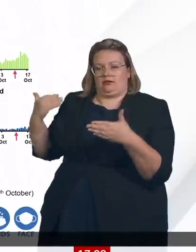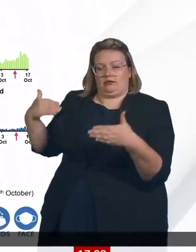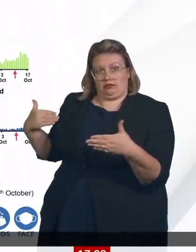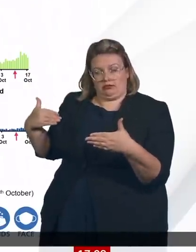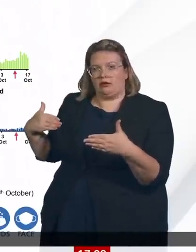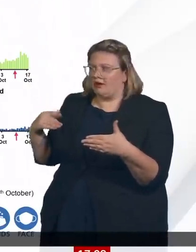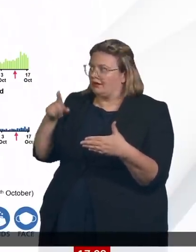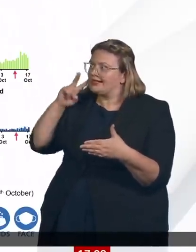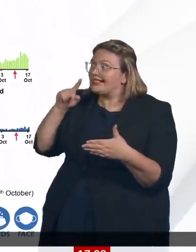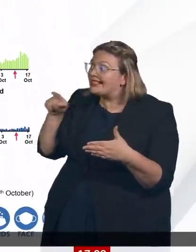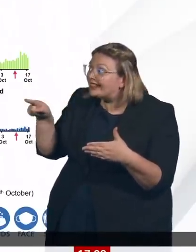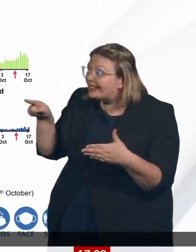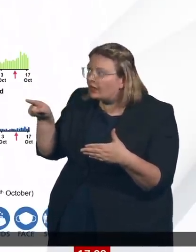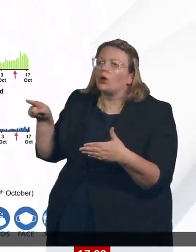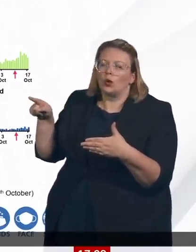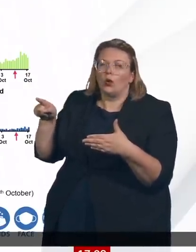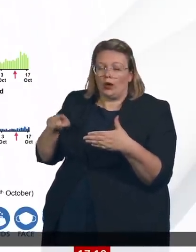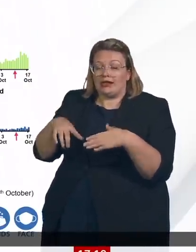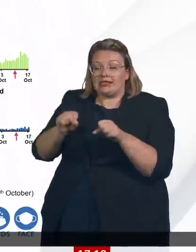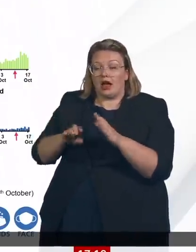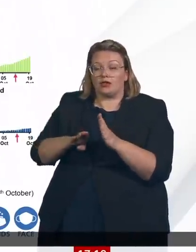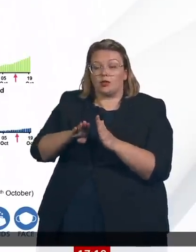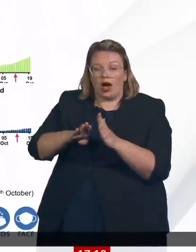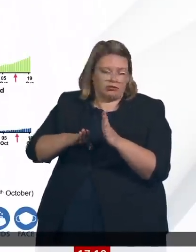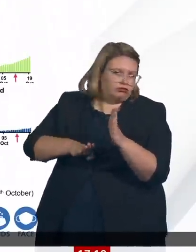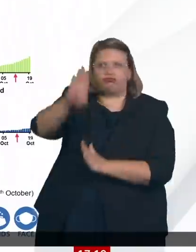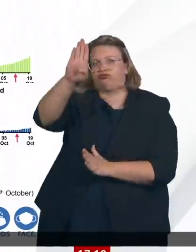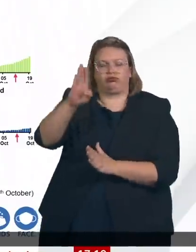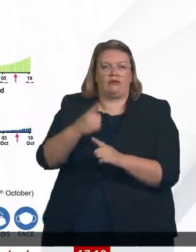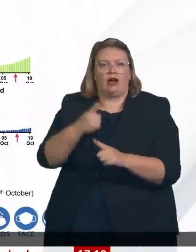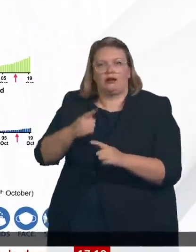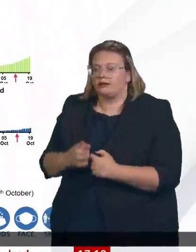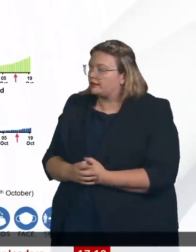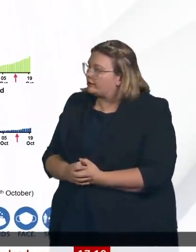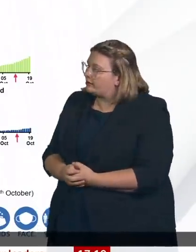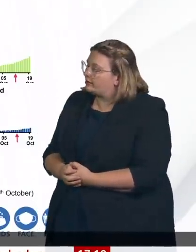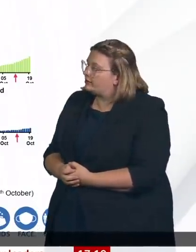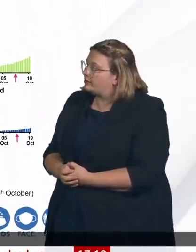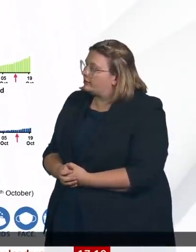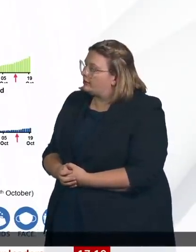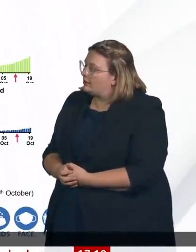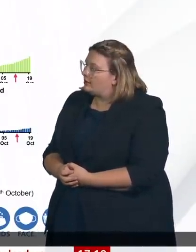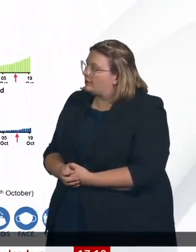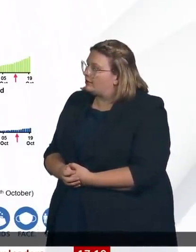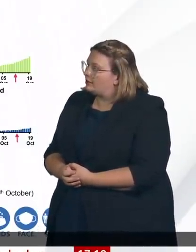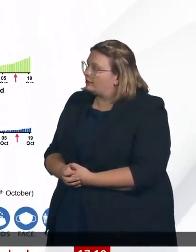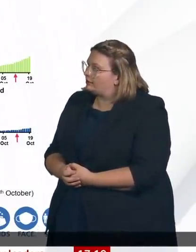in an area, how quickly it then builds. Next slide, please. These